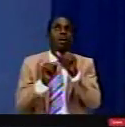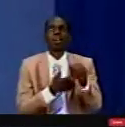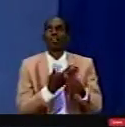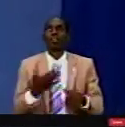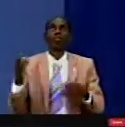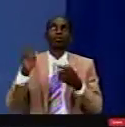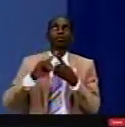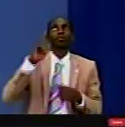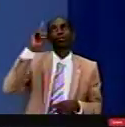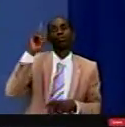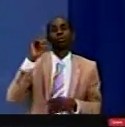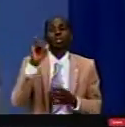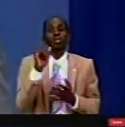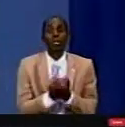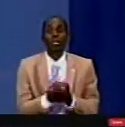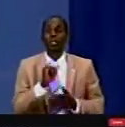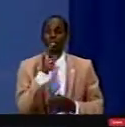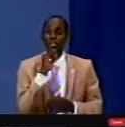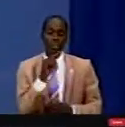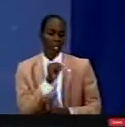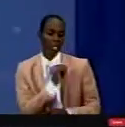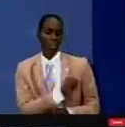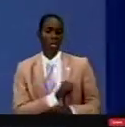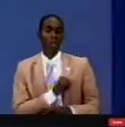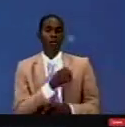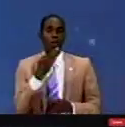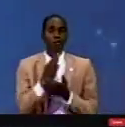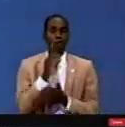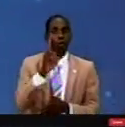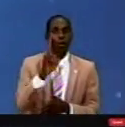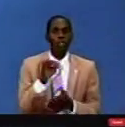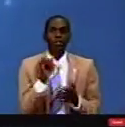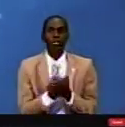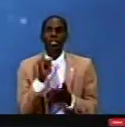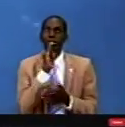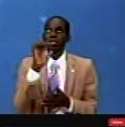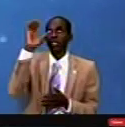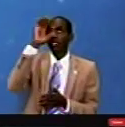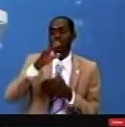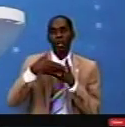is the attitude of somebody who is seeking out of the Lord